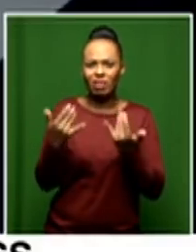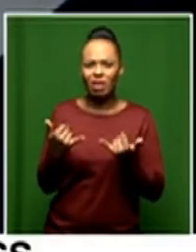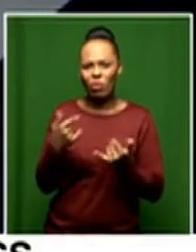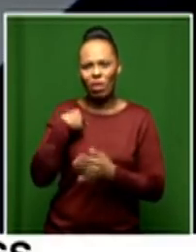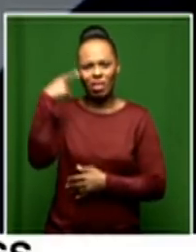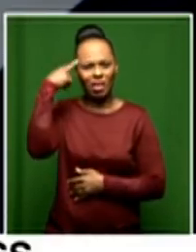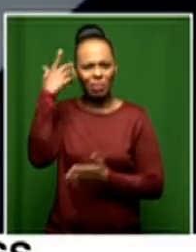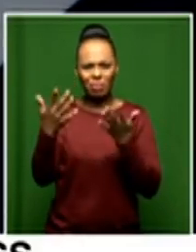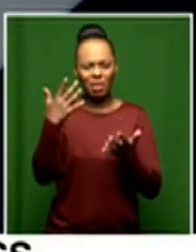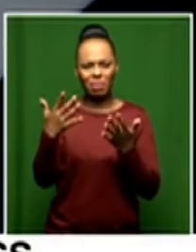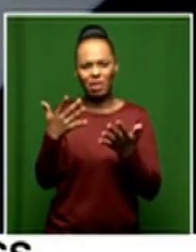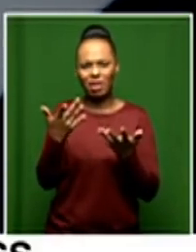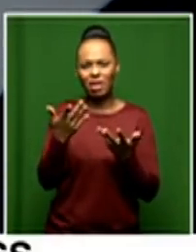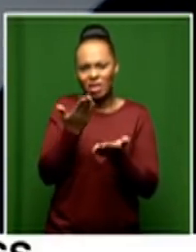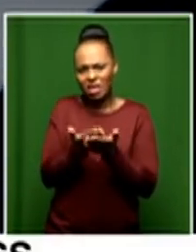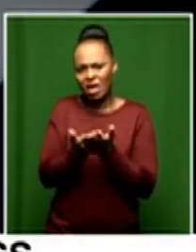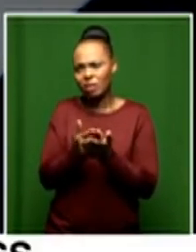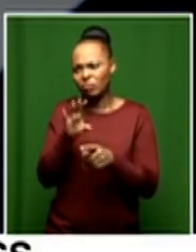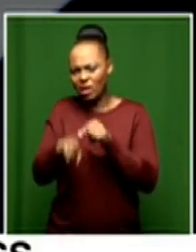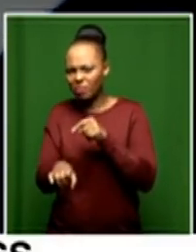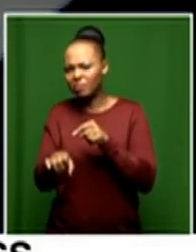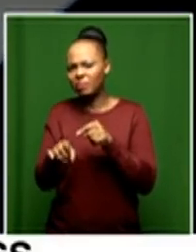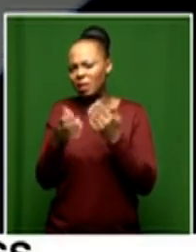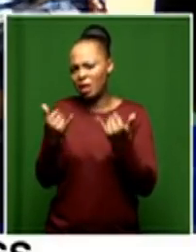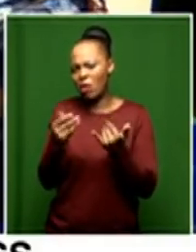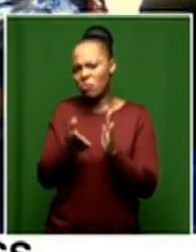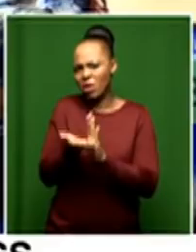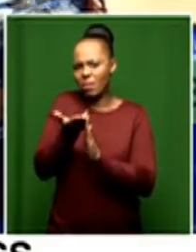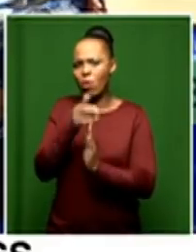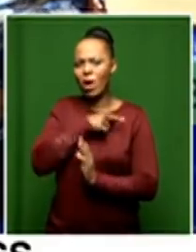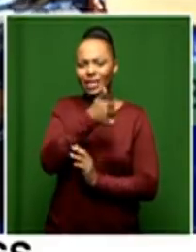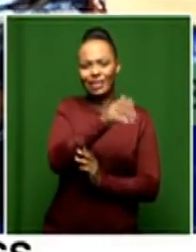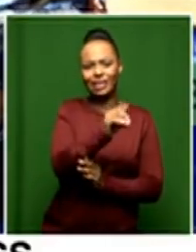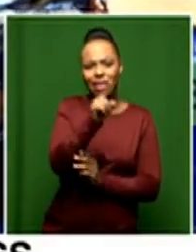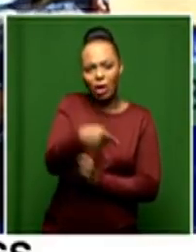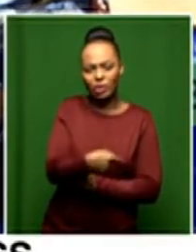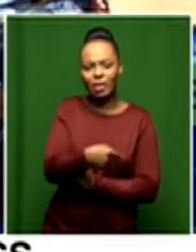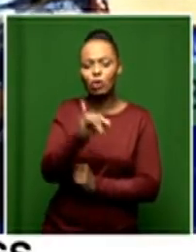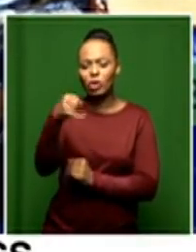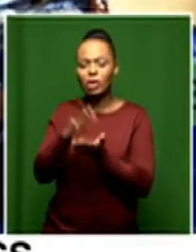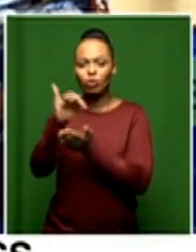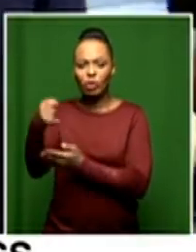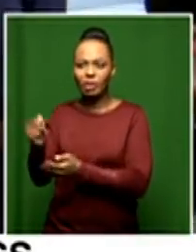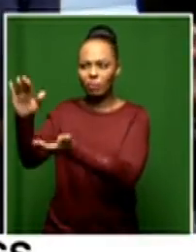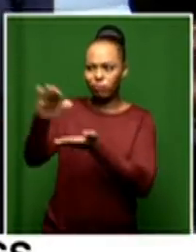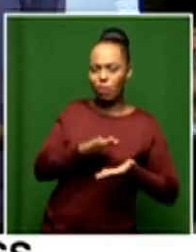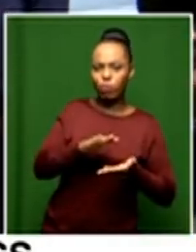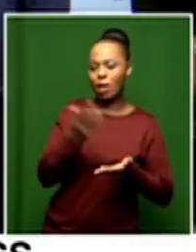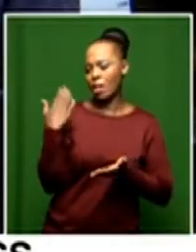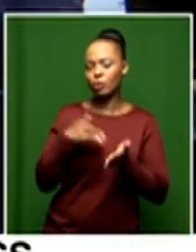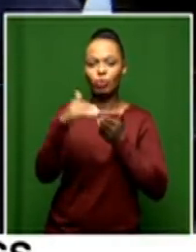been on pause. It'll probably pick up again now. But there were a further 60,000 Johnson & Johnson vaccines that arrived over the